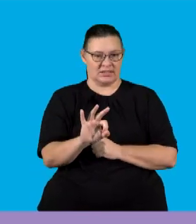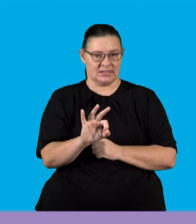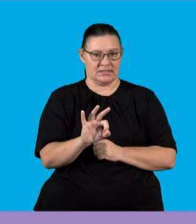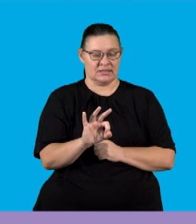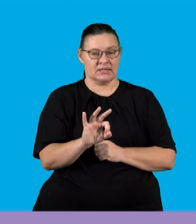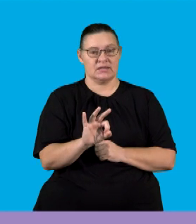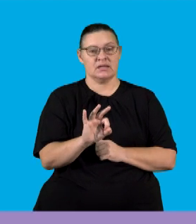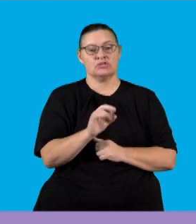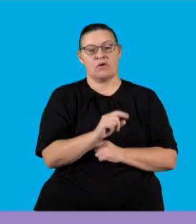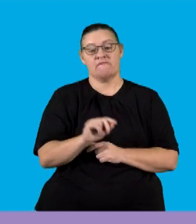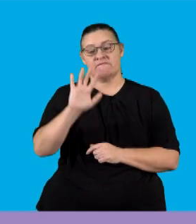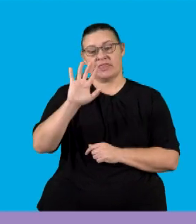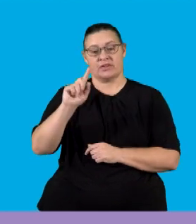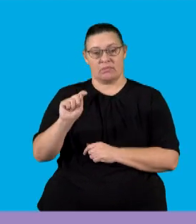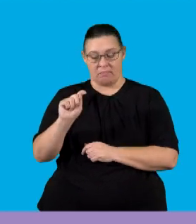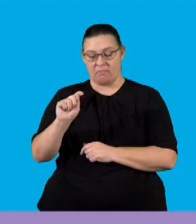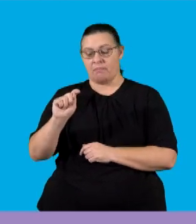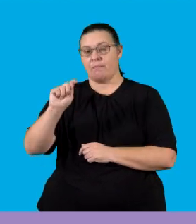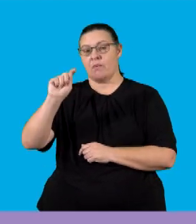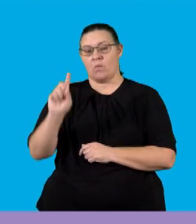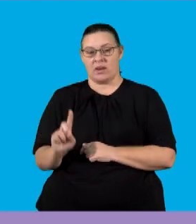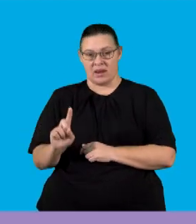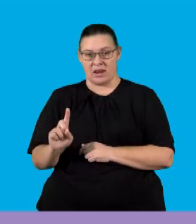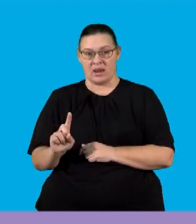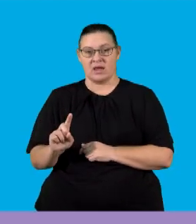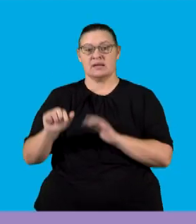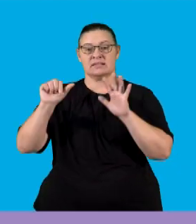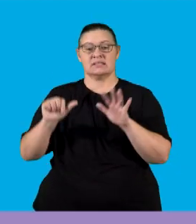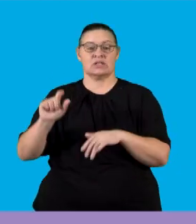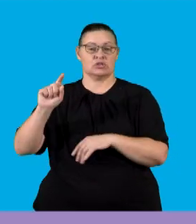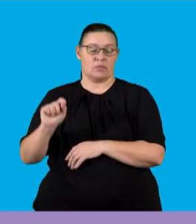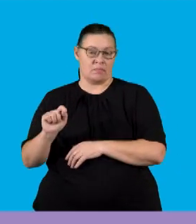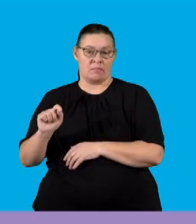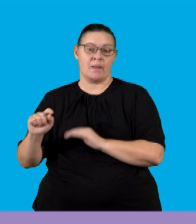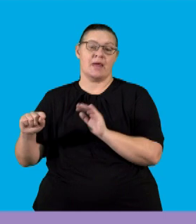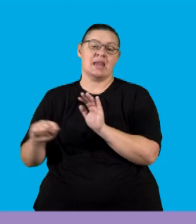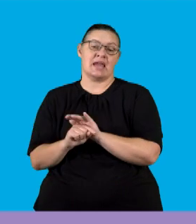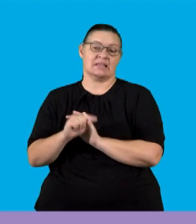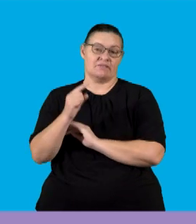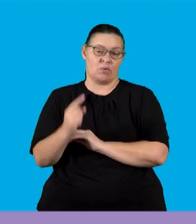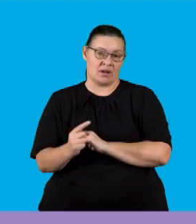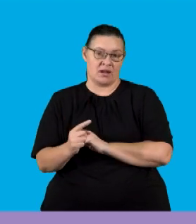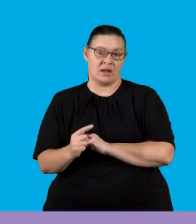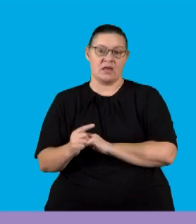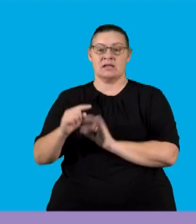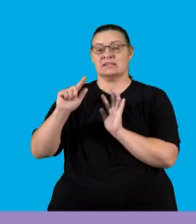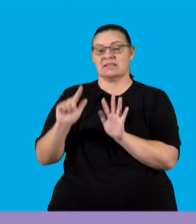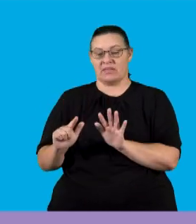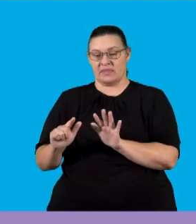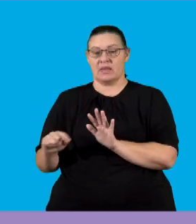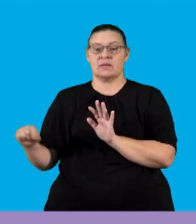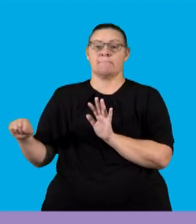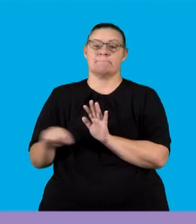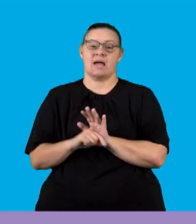negative 1, and the 7th term is going to be a negative 3. And this is obtained by